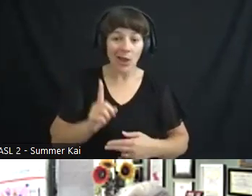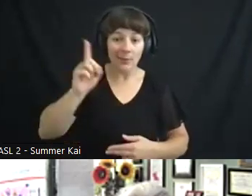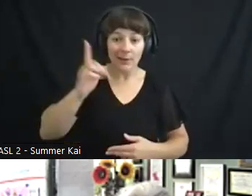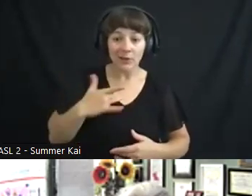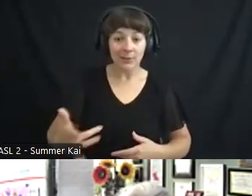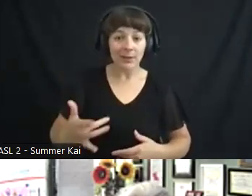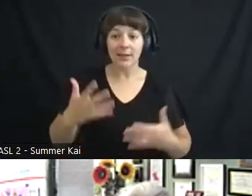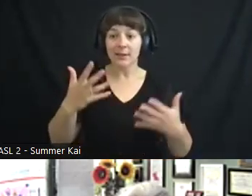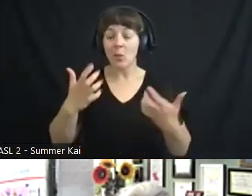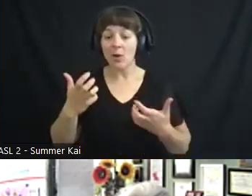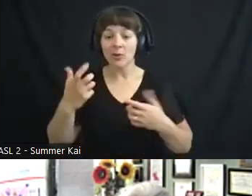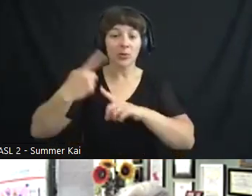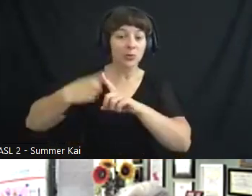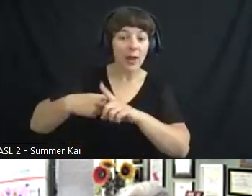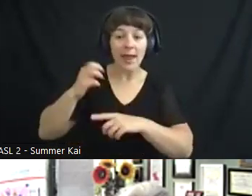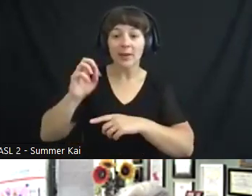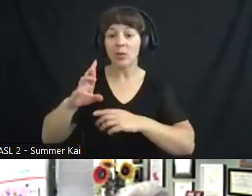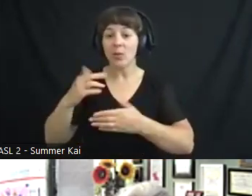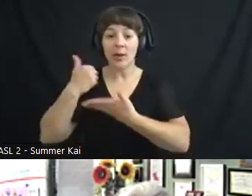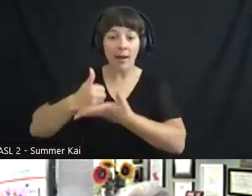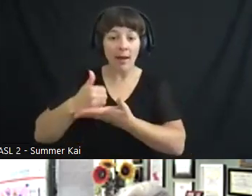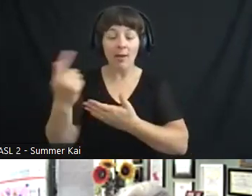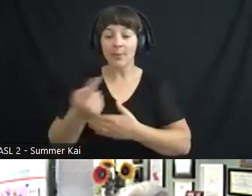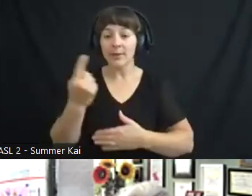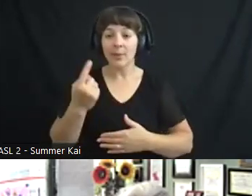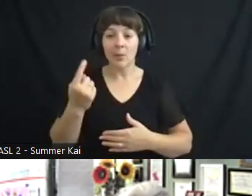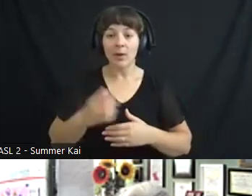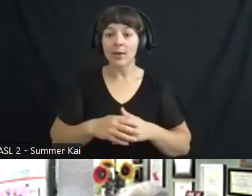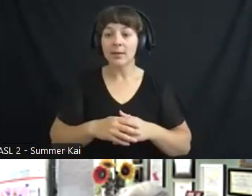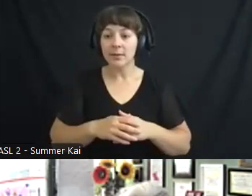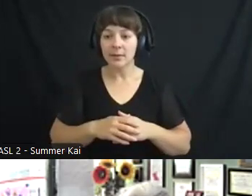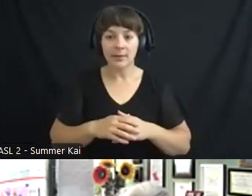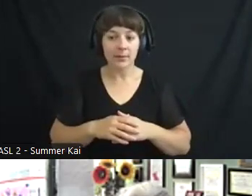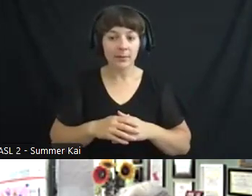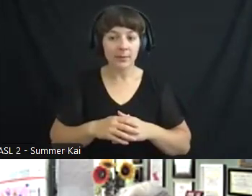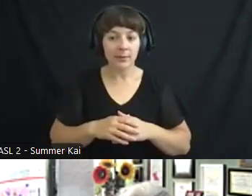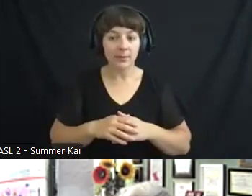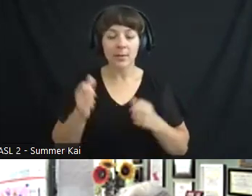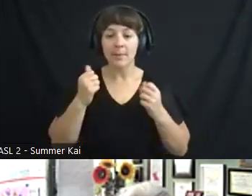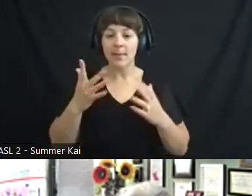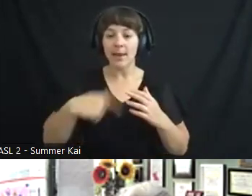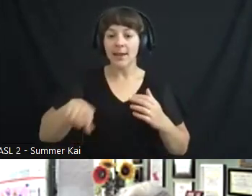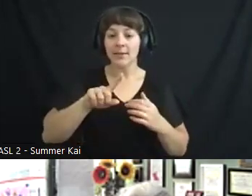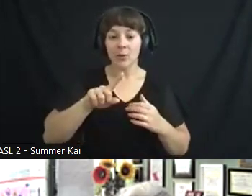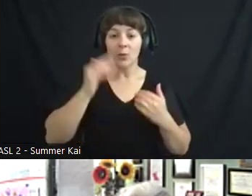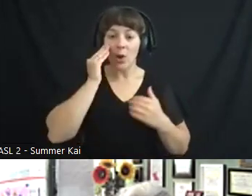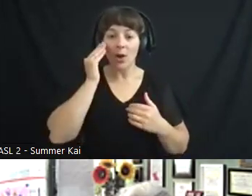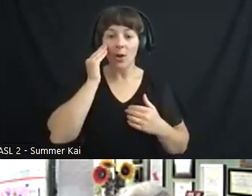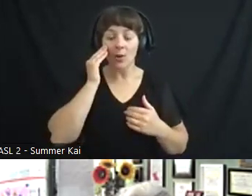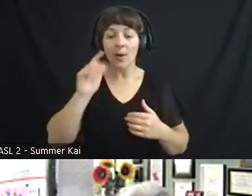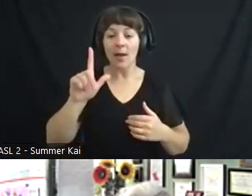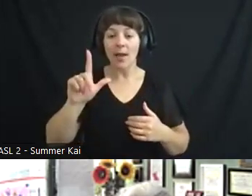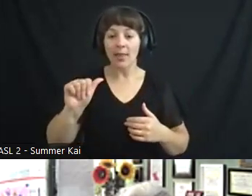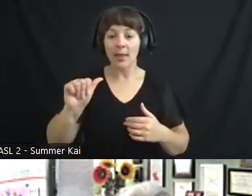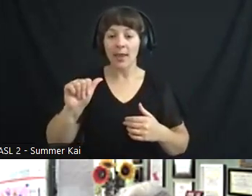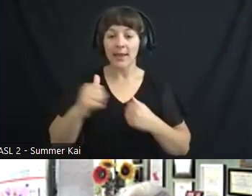rent or assist someone in regards to housing needs. And I don't know if many of you all know that LA